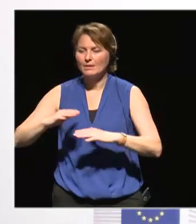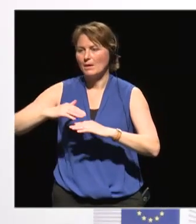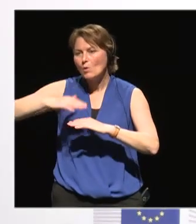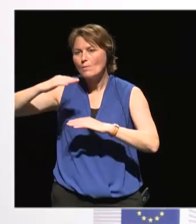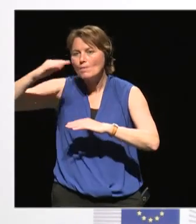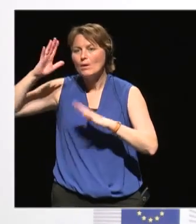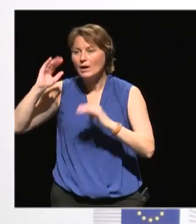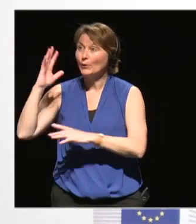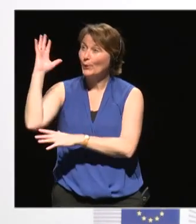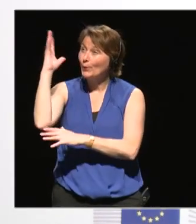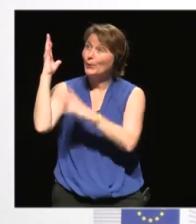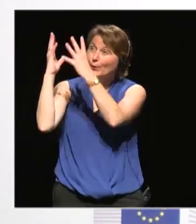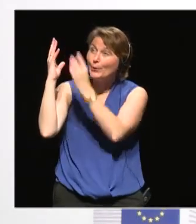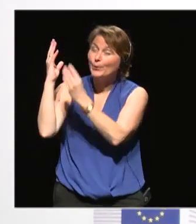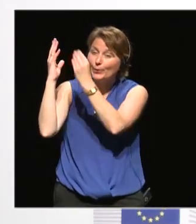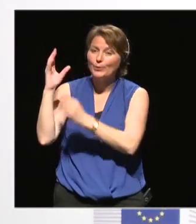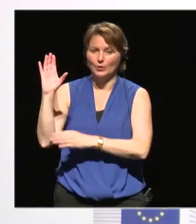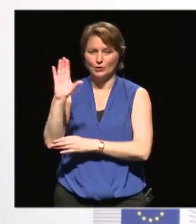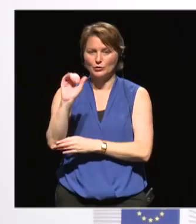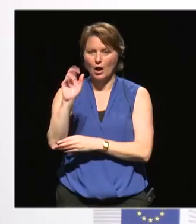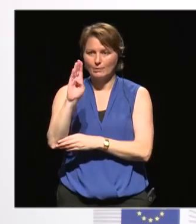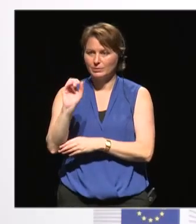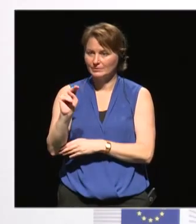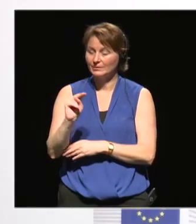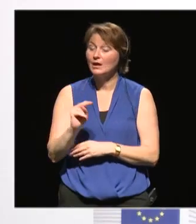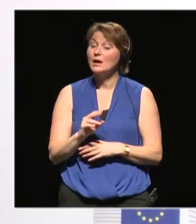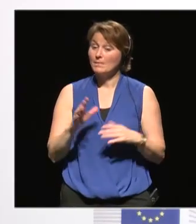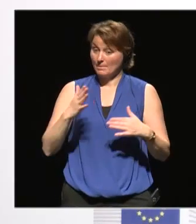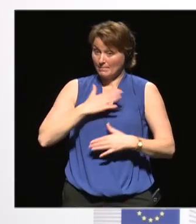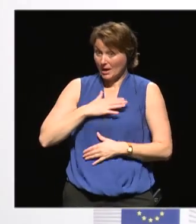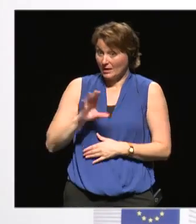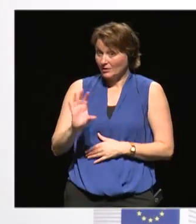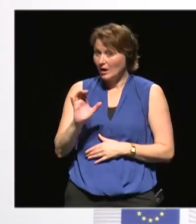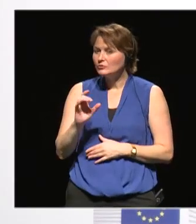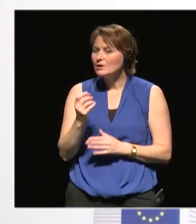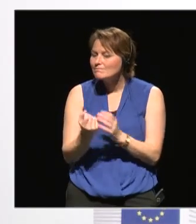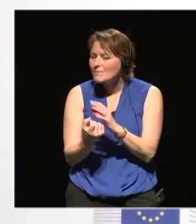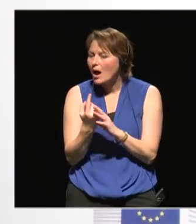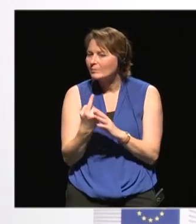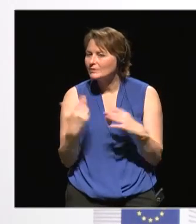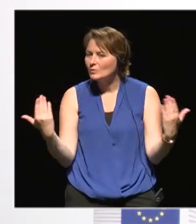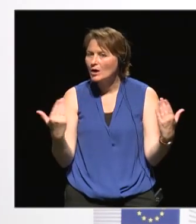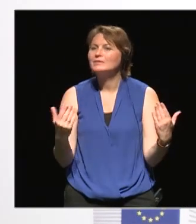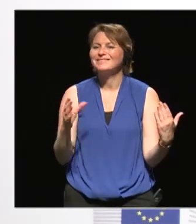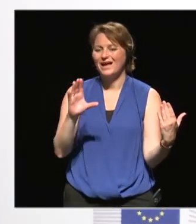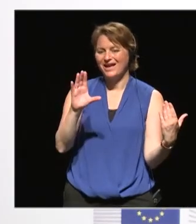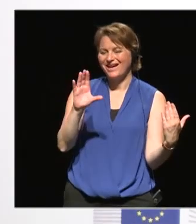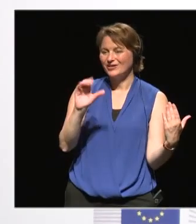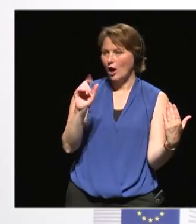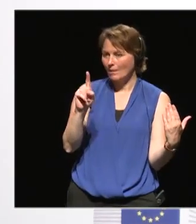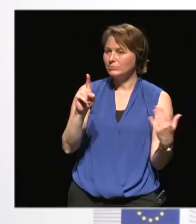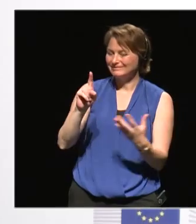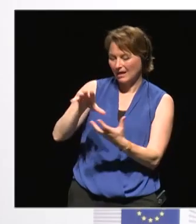But for Bhutan, one of the big opportunities I see is offsetting carbon emissions